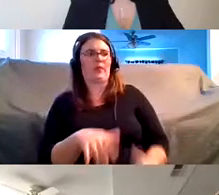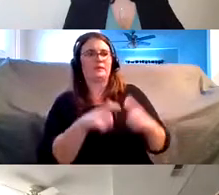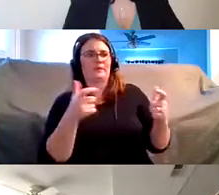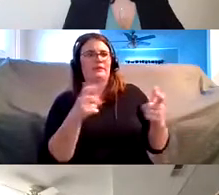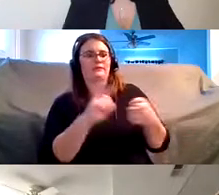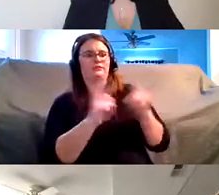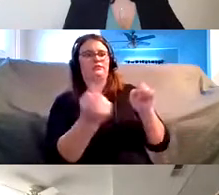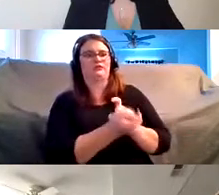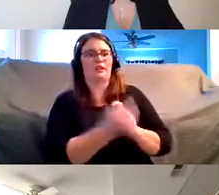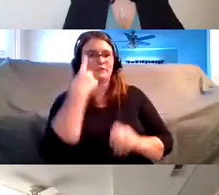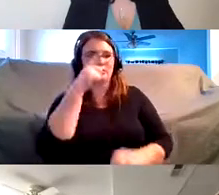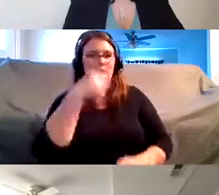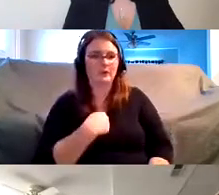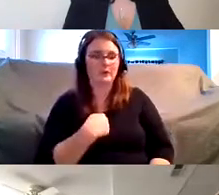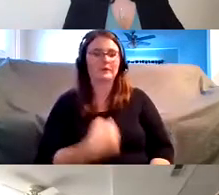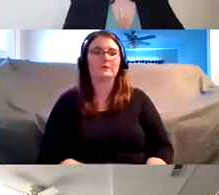that,